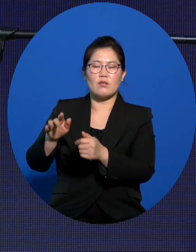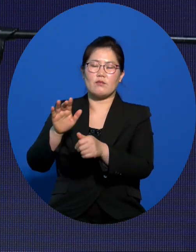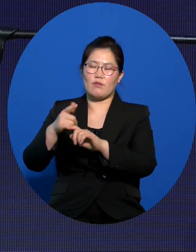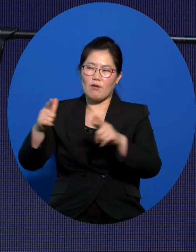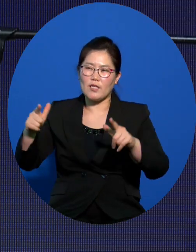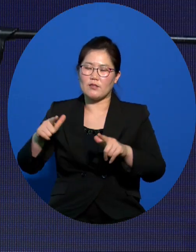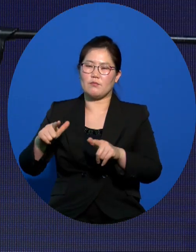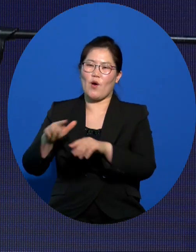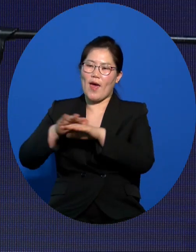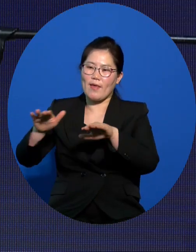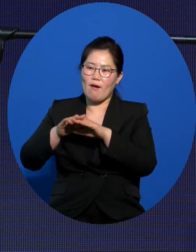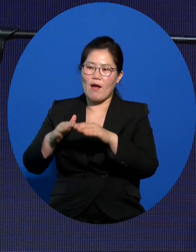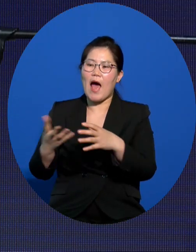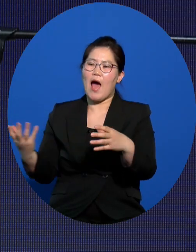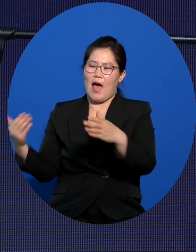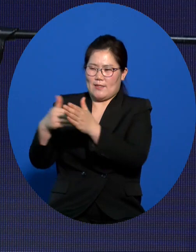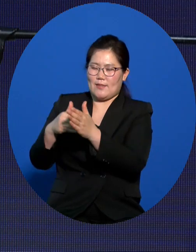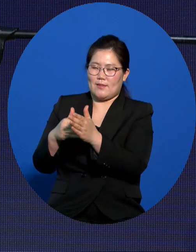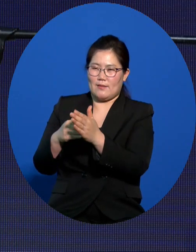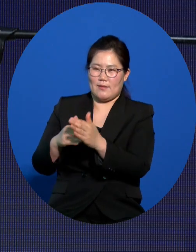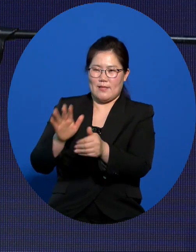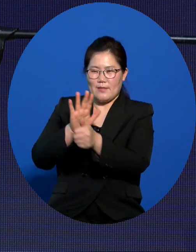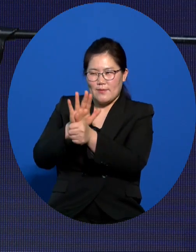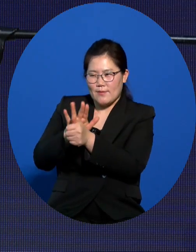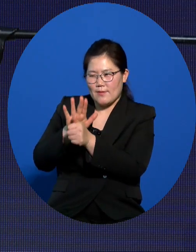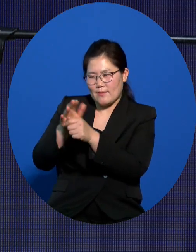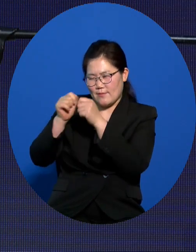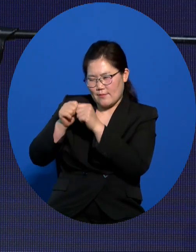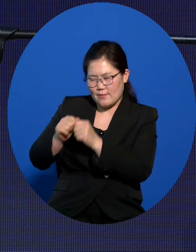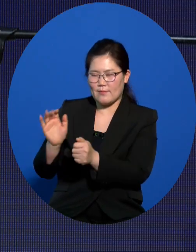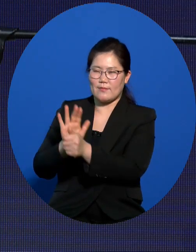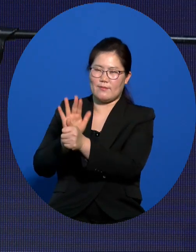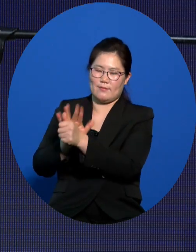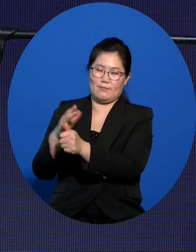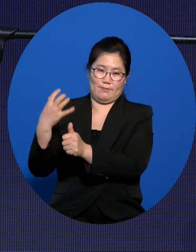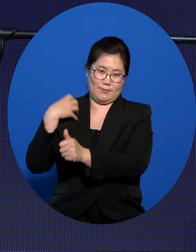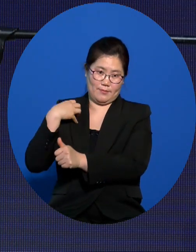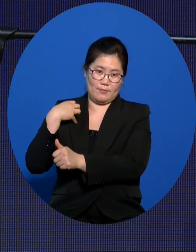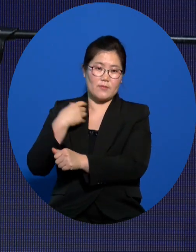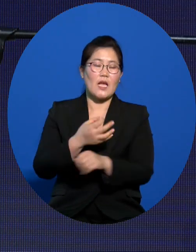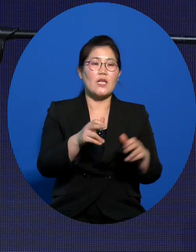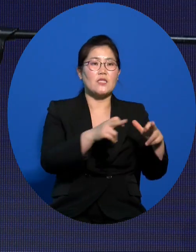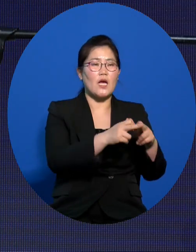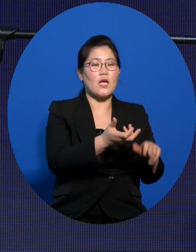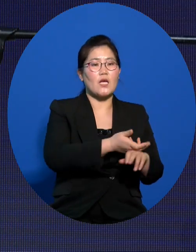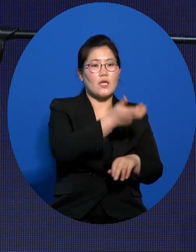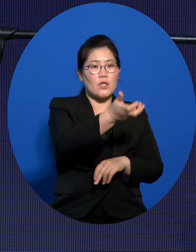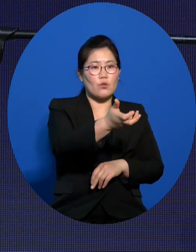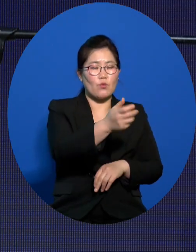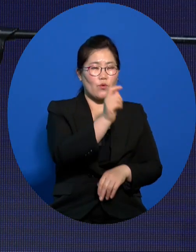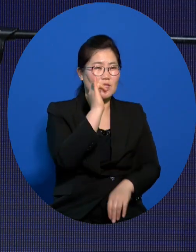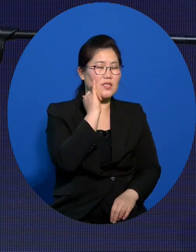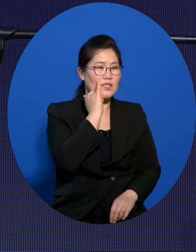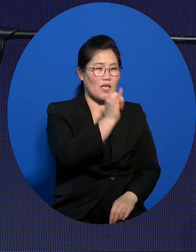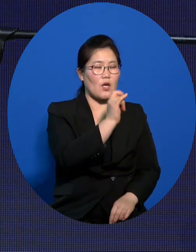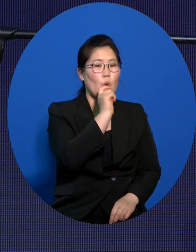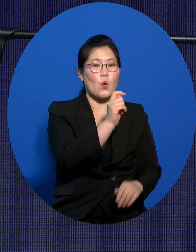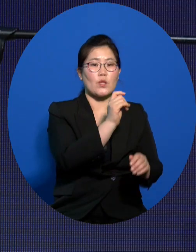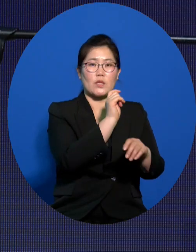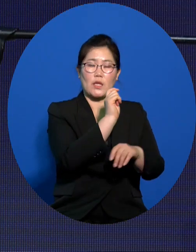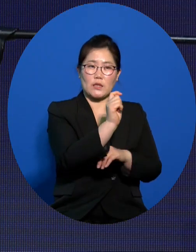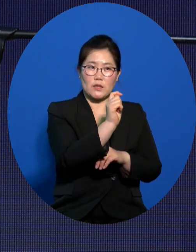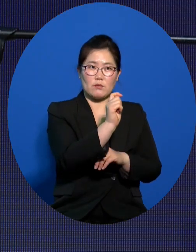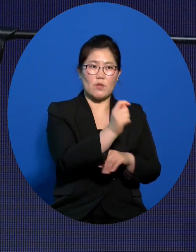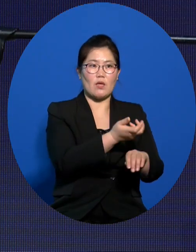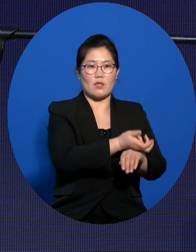Persons with Disabilities Call Taxi Center is based on the